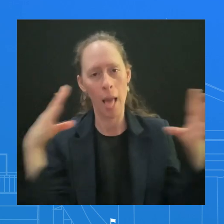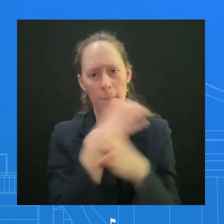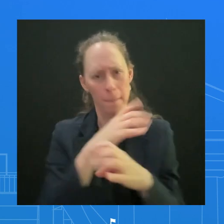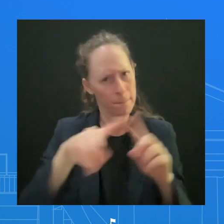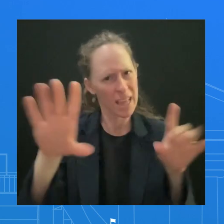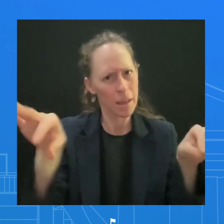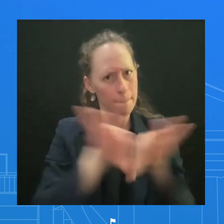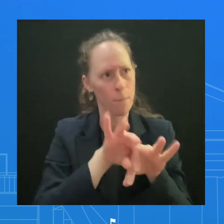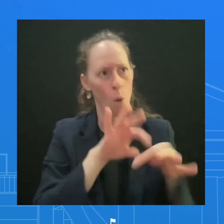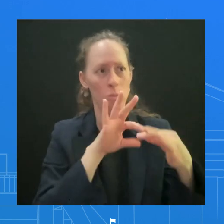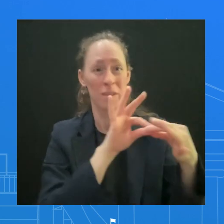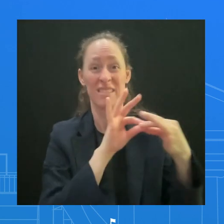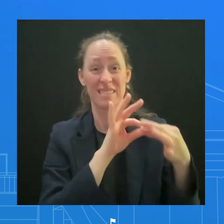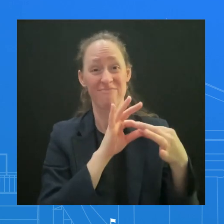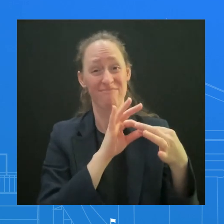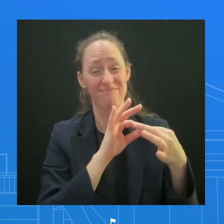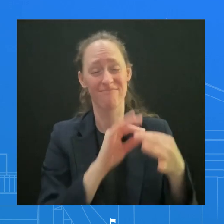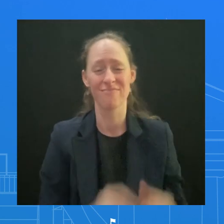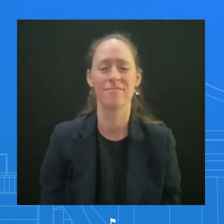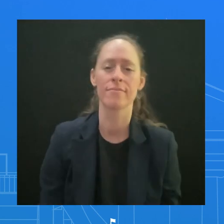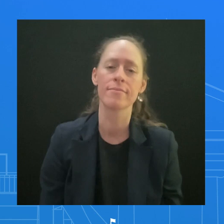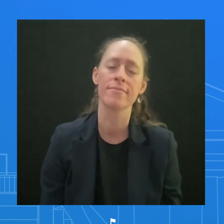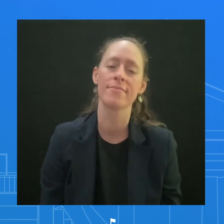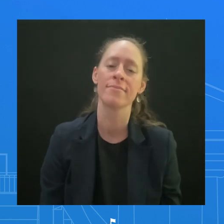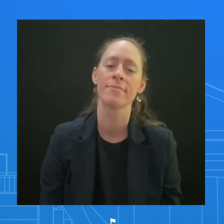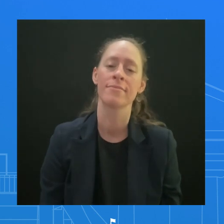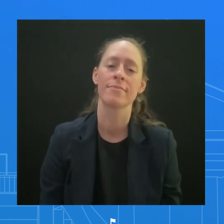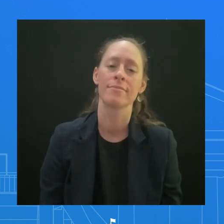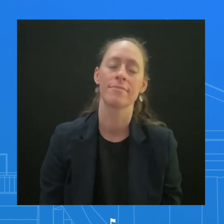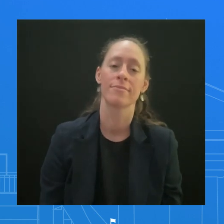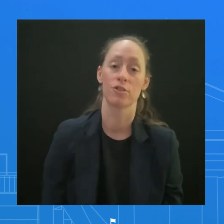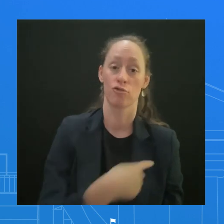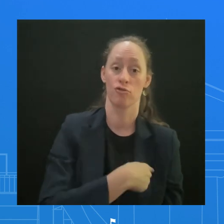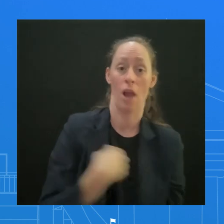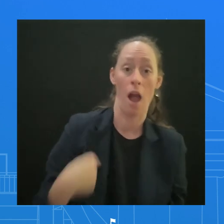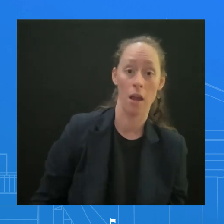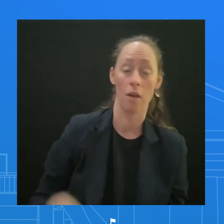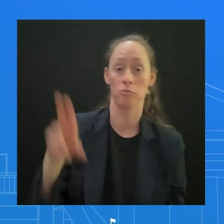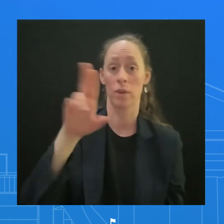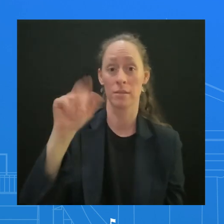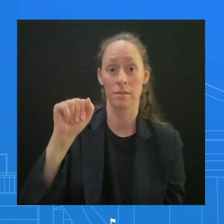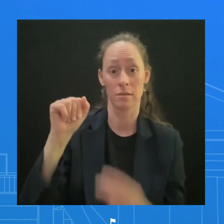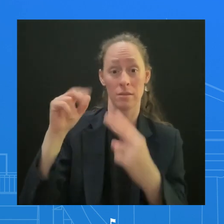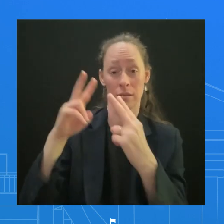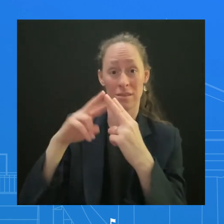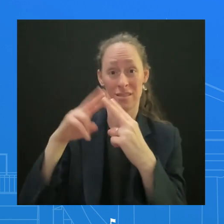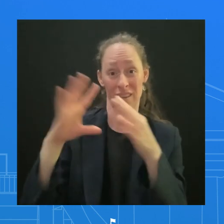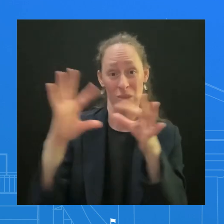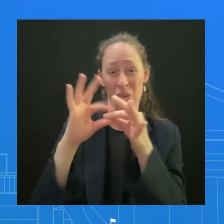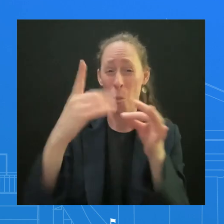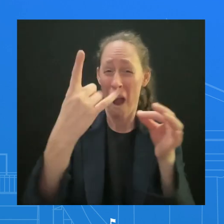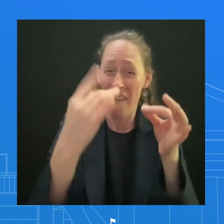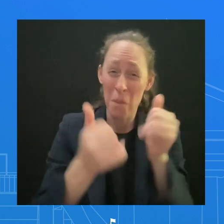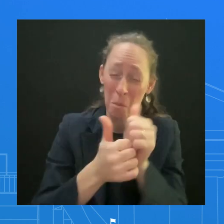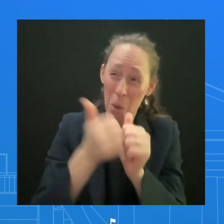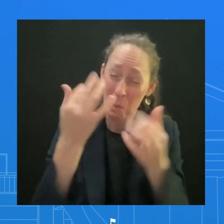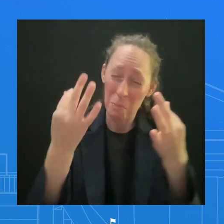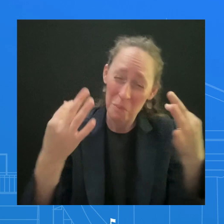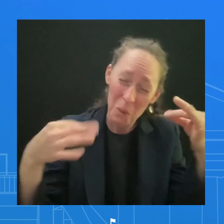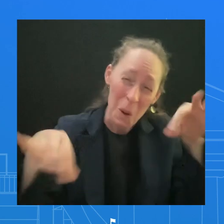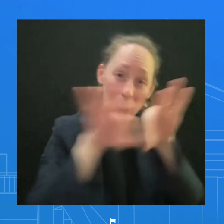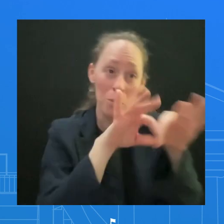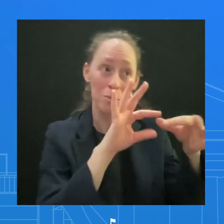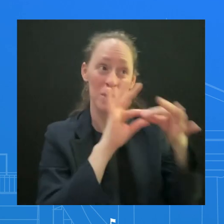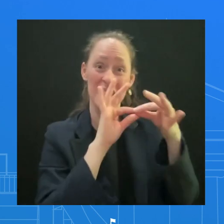most consequential bilateral relationships in the world today and likely will be going forward. And that's why it was important to see